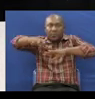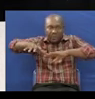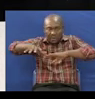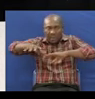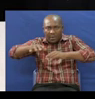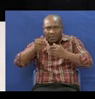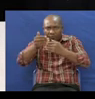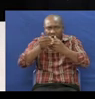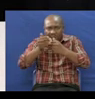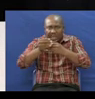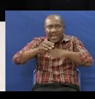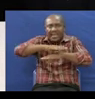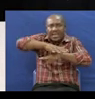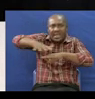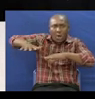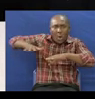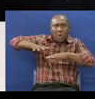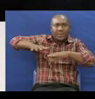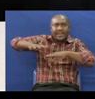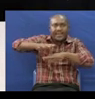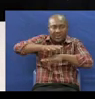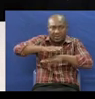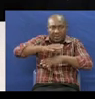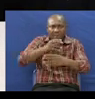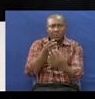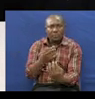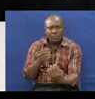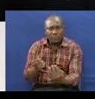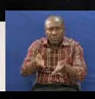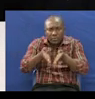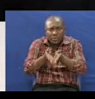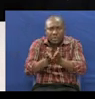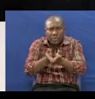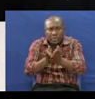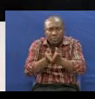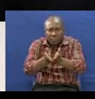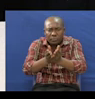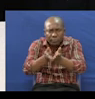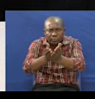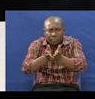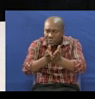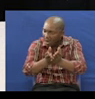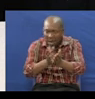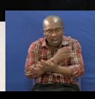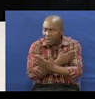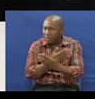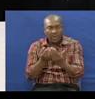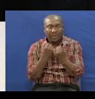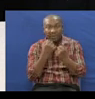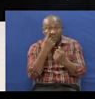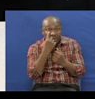if you are near the coast, watching an approaching ship from far, you will never see the whole ship